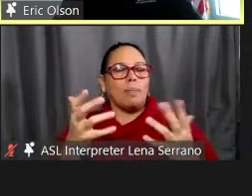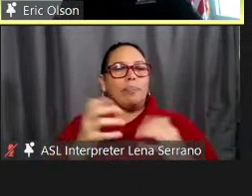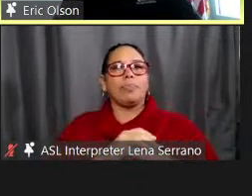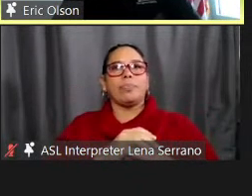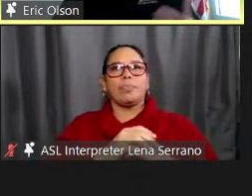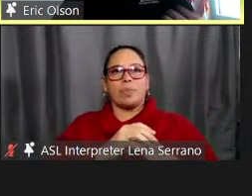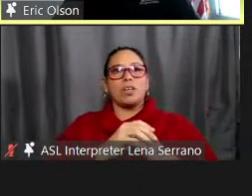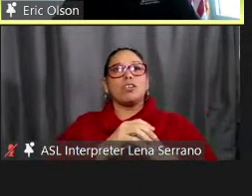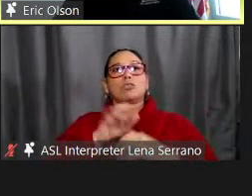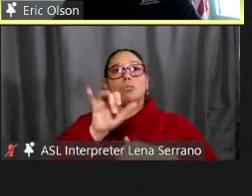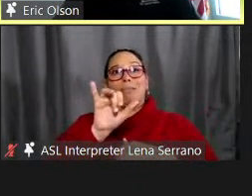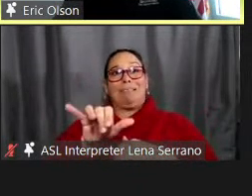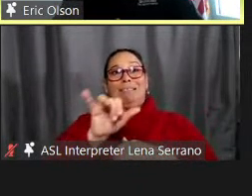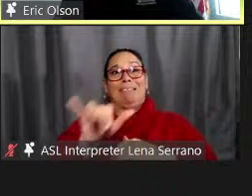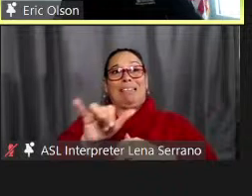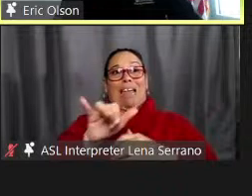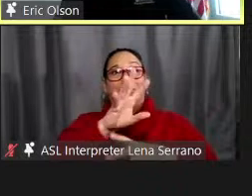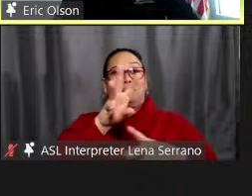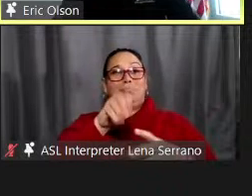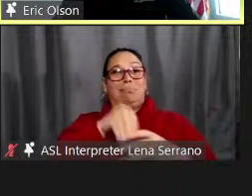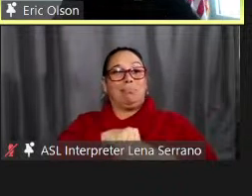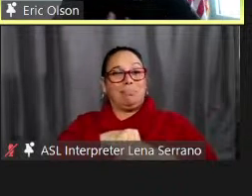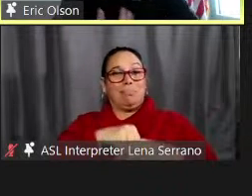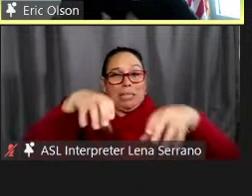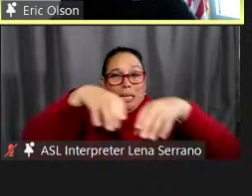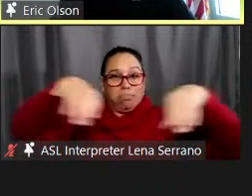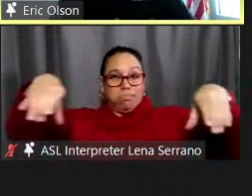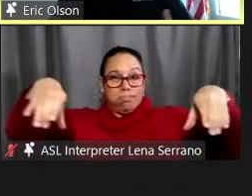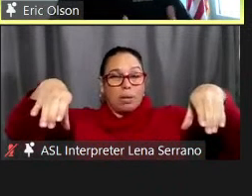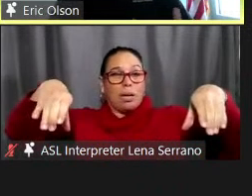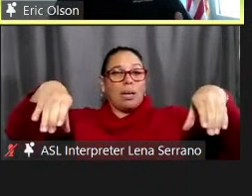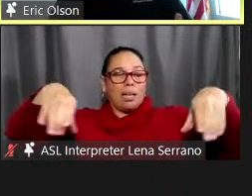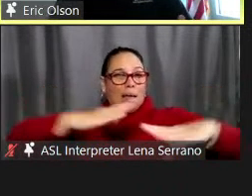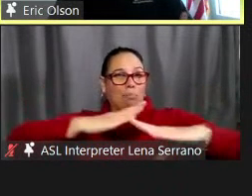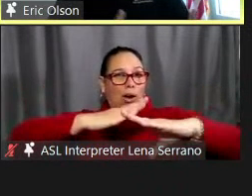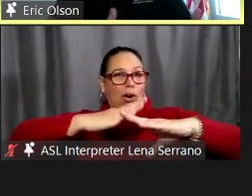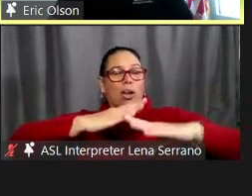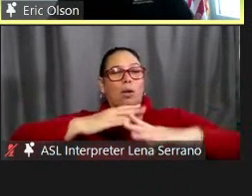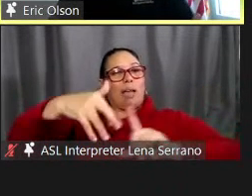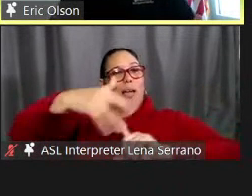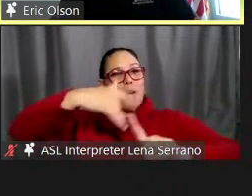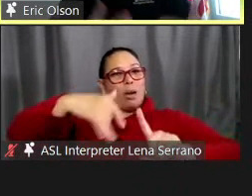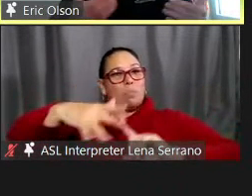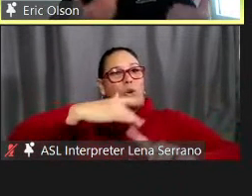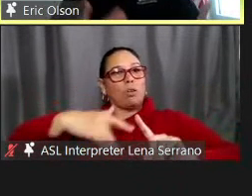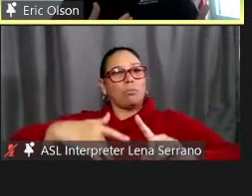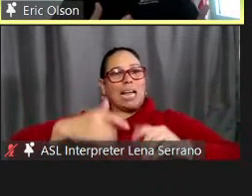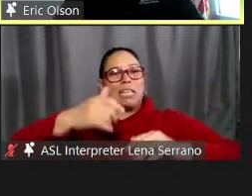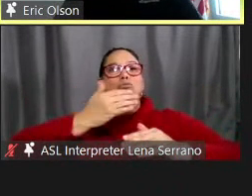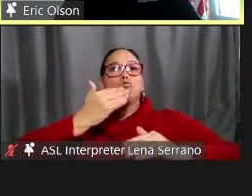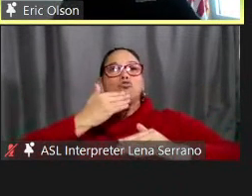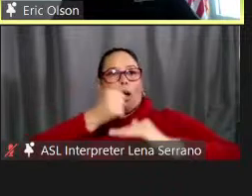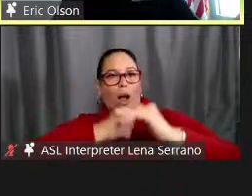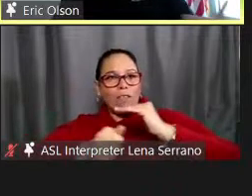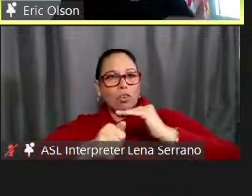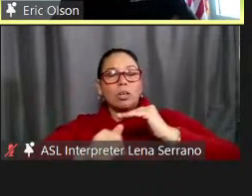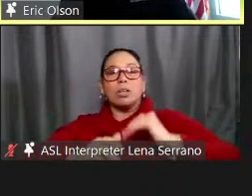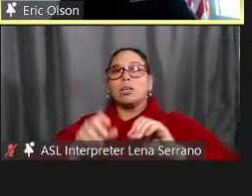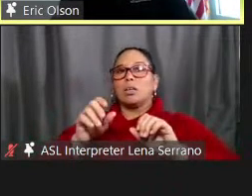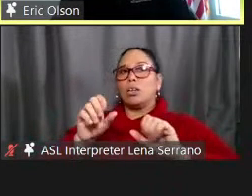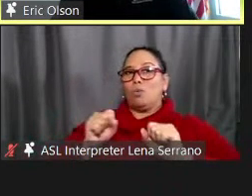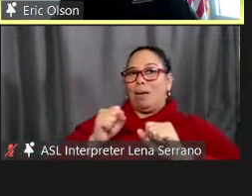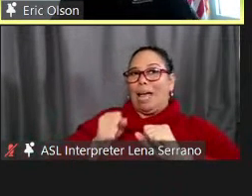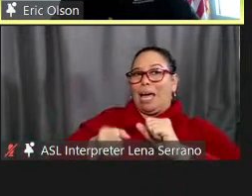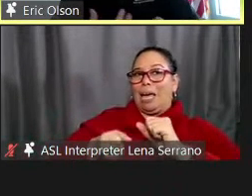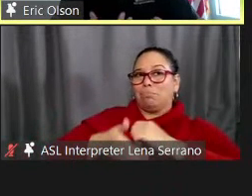steel trash enclosure, those concrete jersey barriers, those are things in that environment that I would consider cover. They're going to hide you, and they're also going to